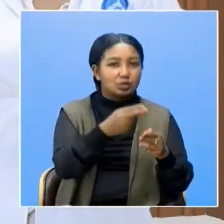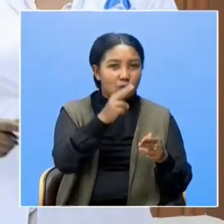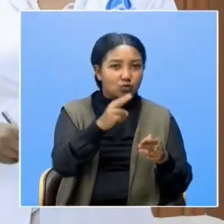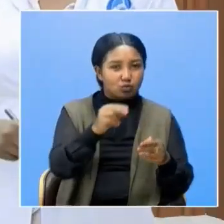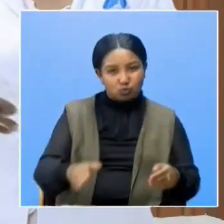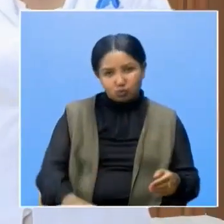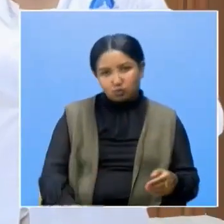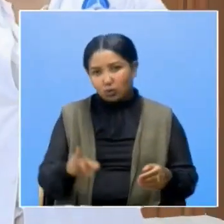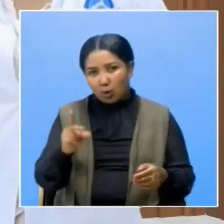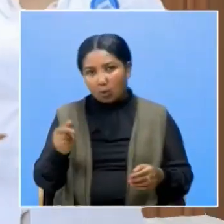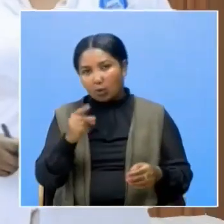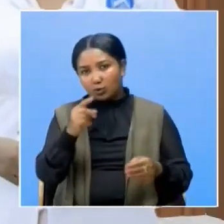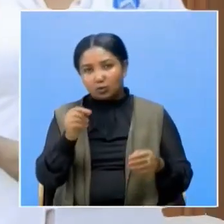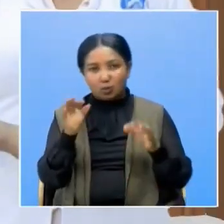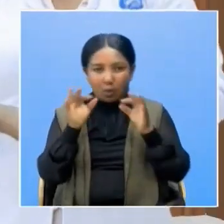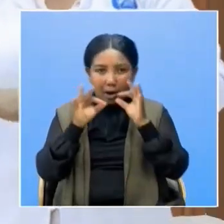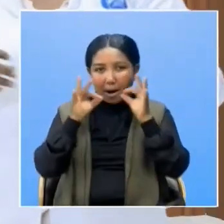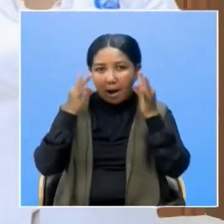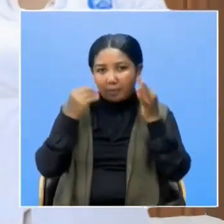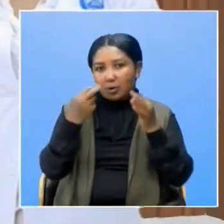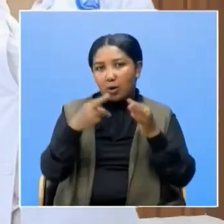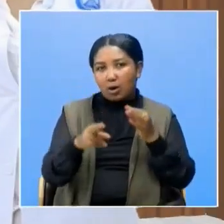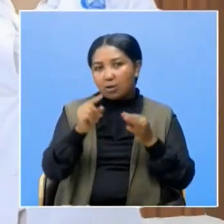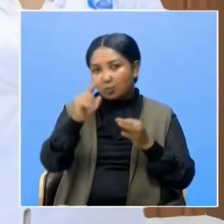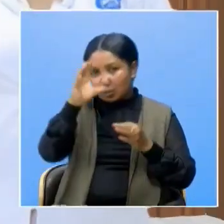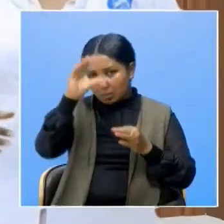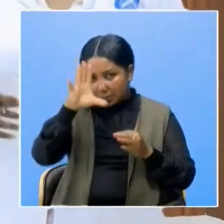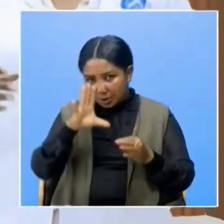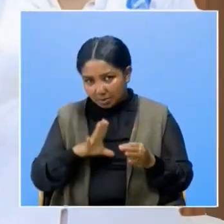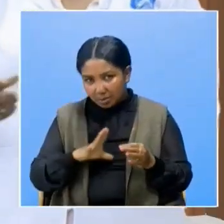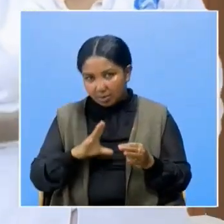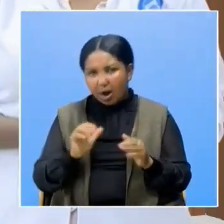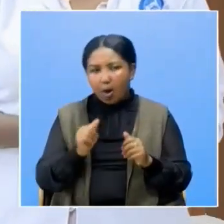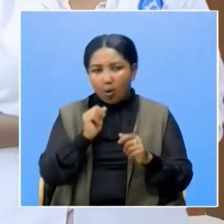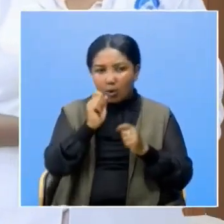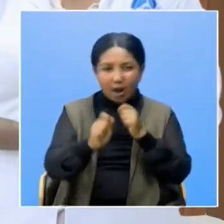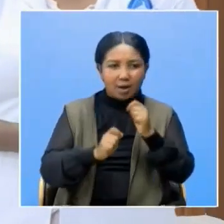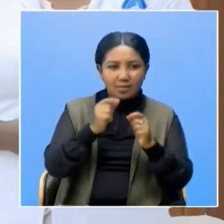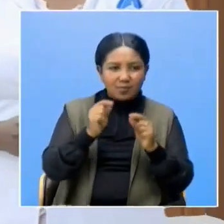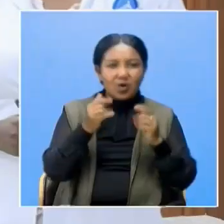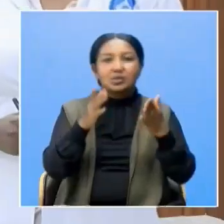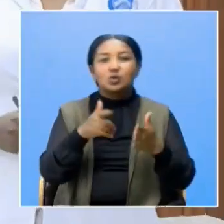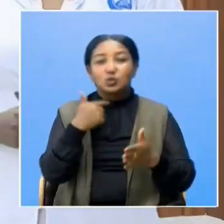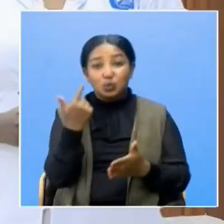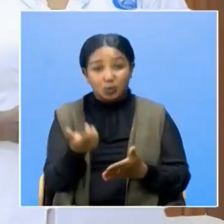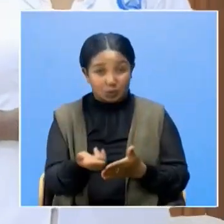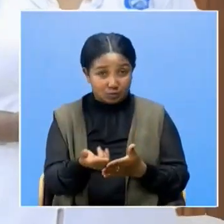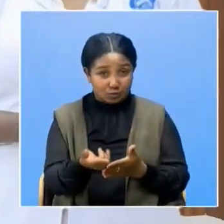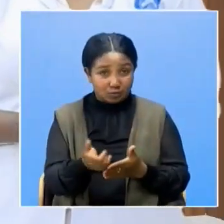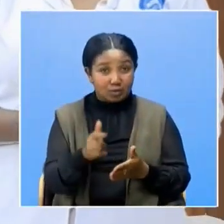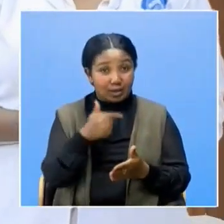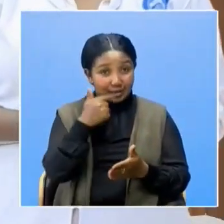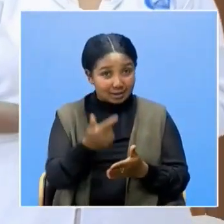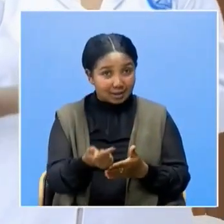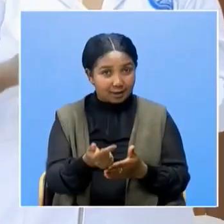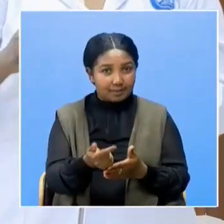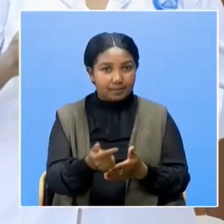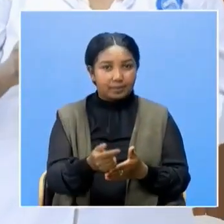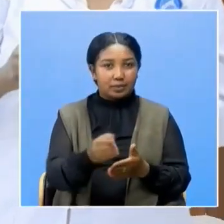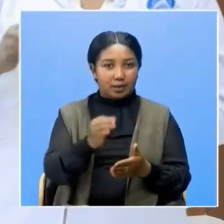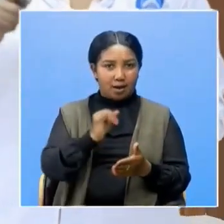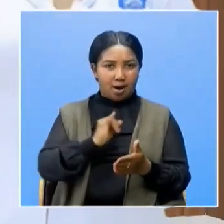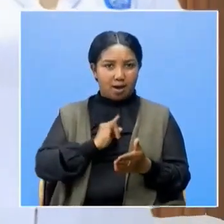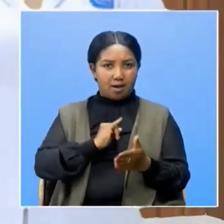dogs or two cats or two individuals, how they run, right? You can say what? I